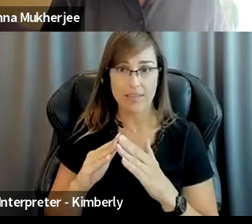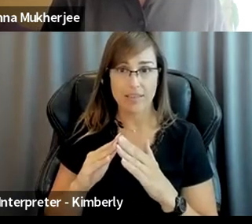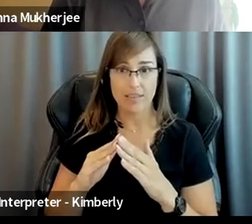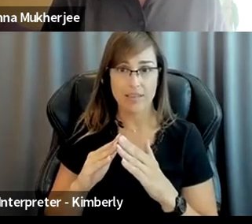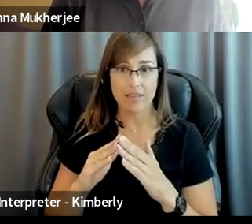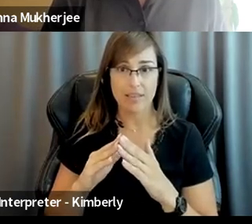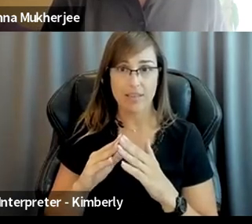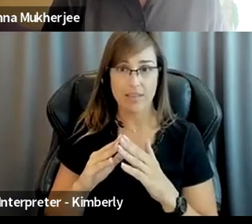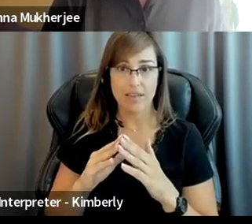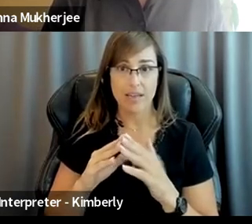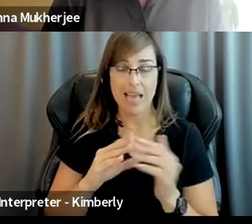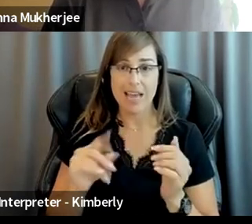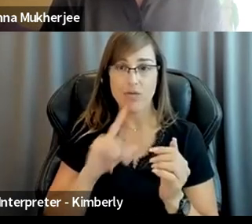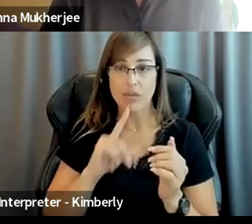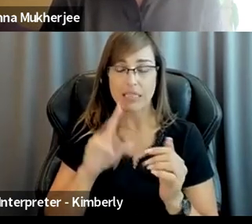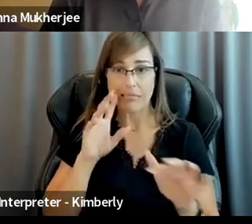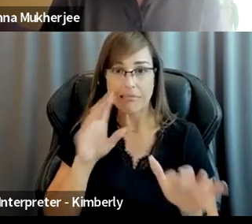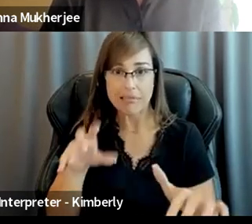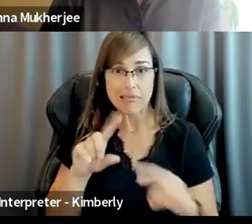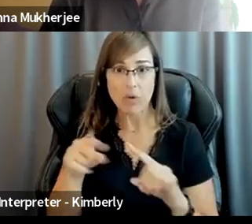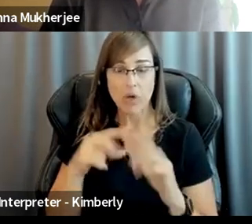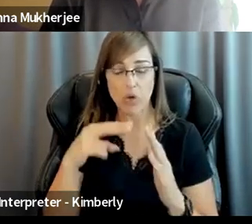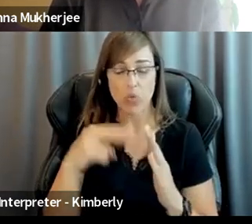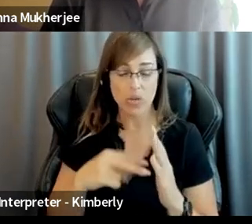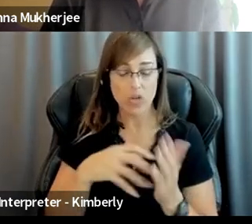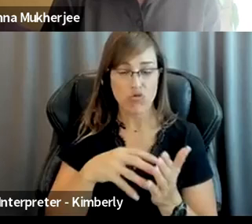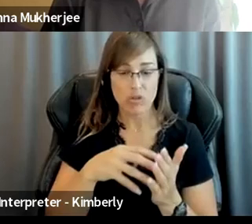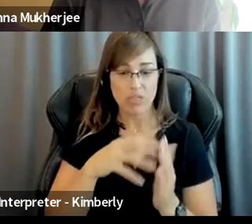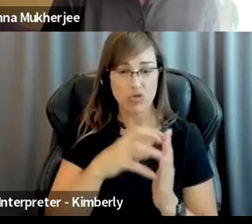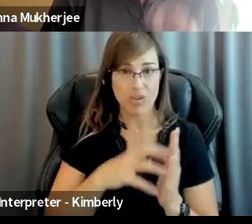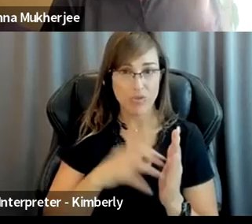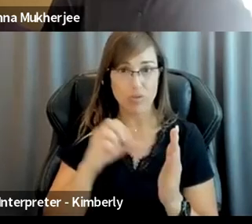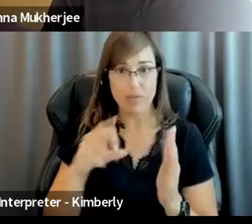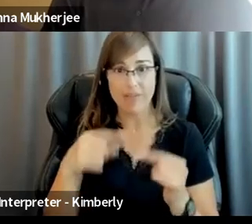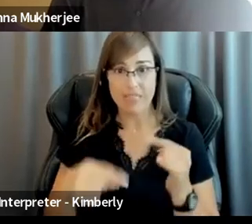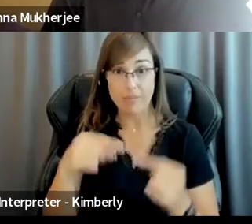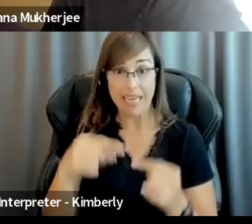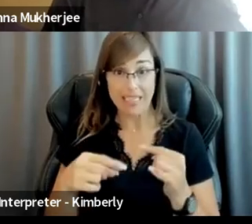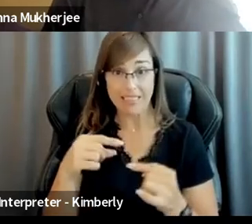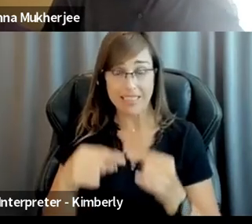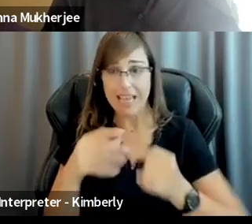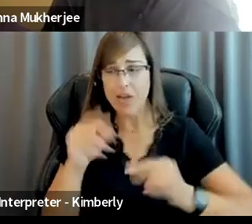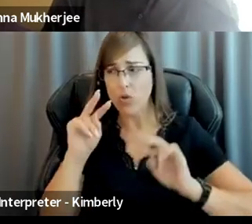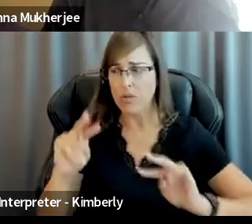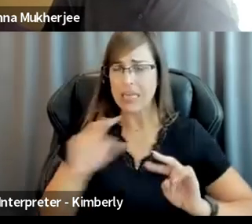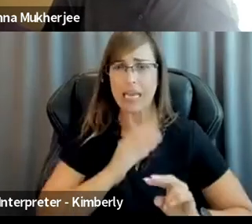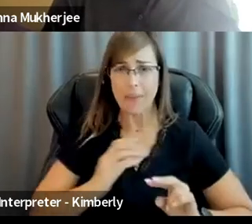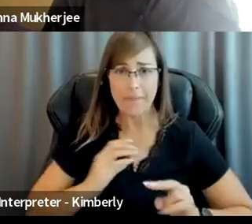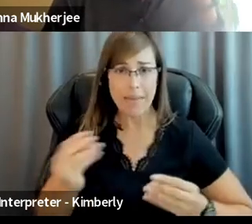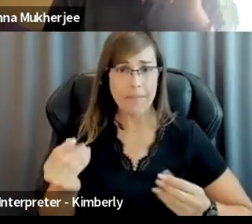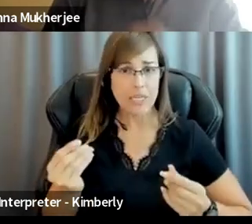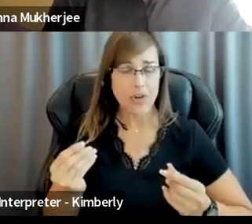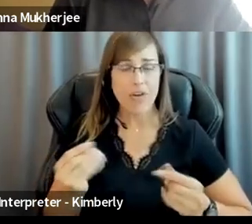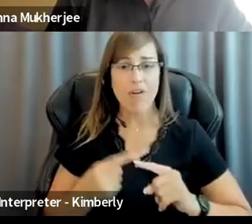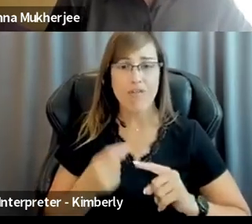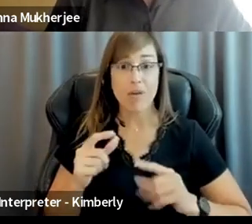And it really is stunning when you read transcripts of debates and you look at committee materials and things like that